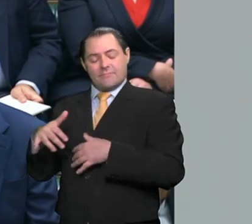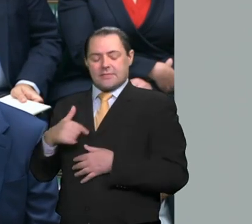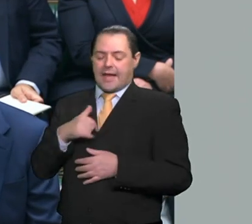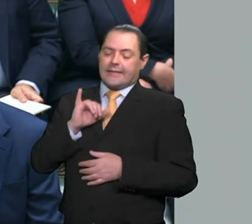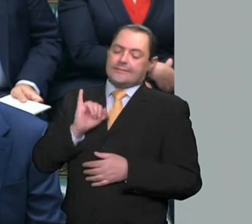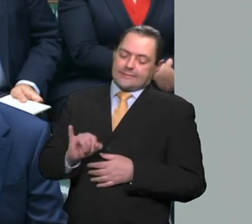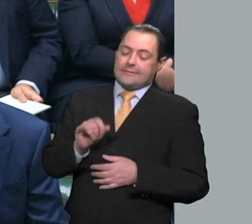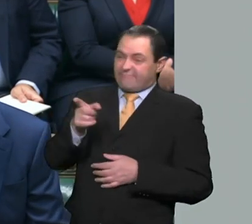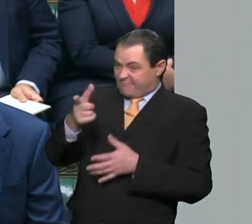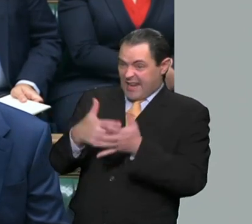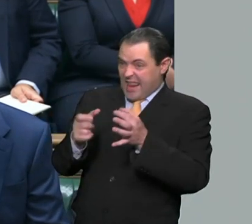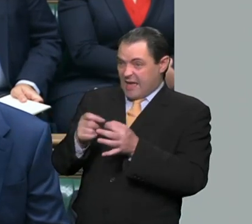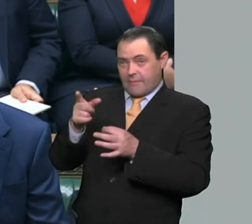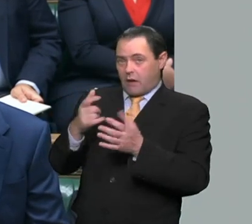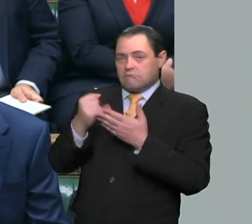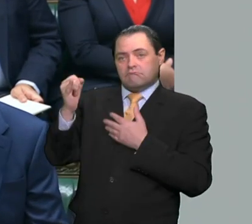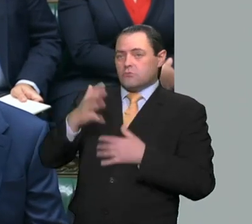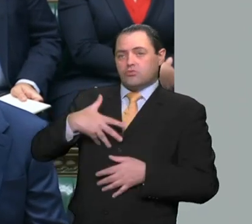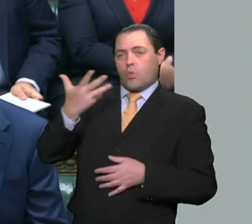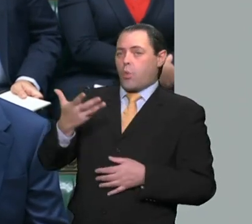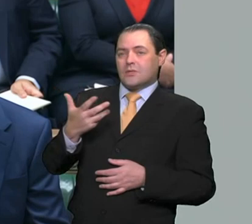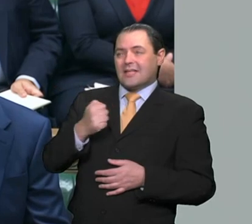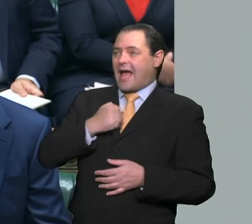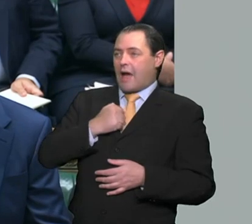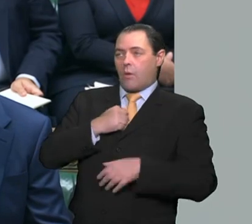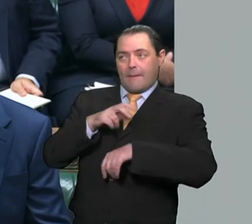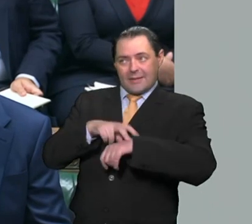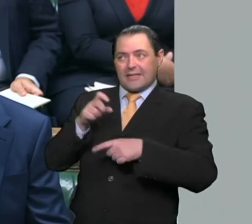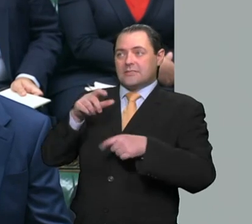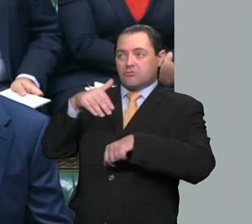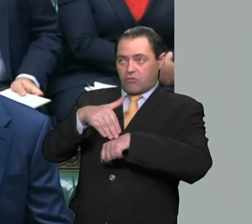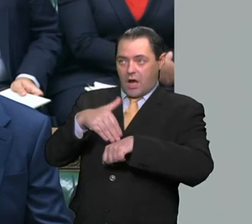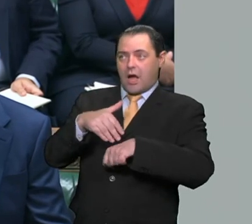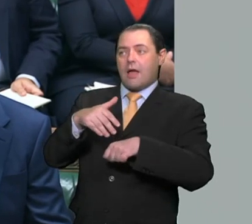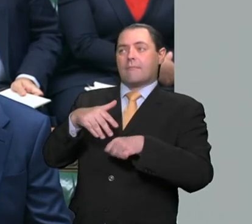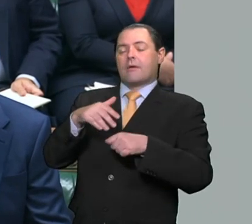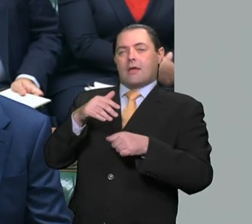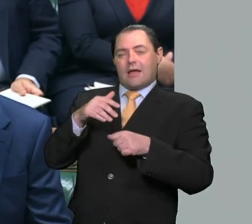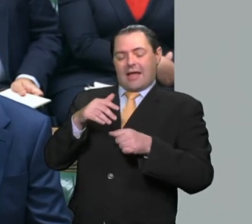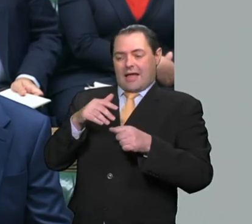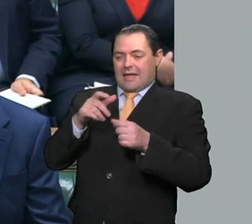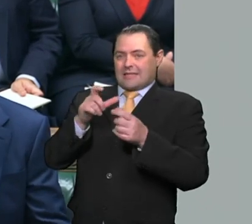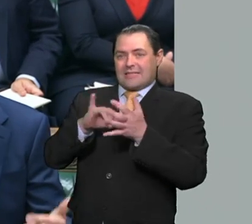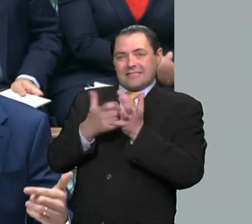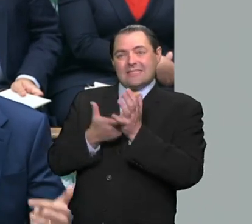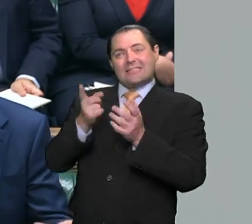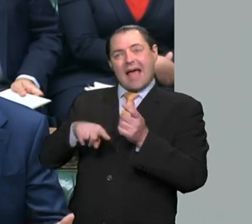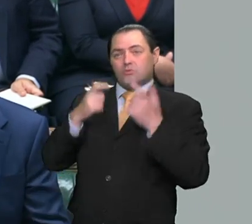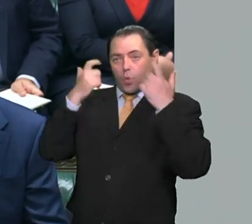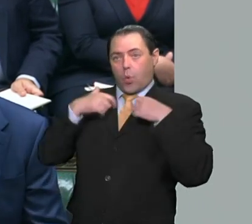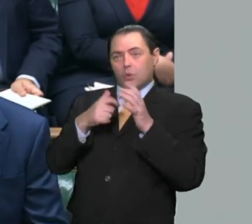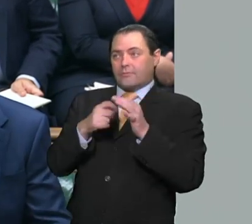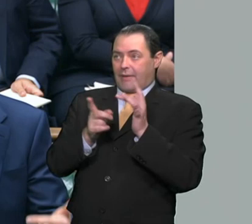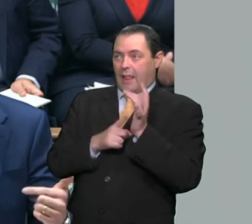the fact that the Labour Party voted against our police crime sentencing courts bill requiring all